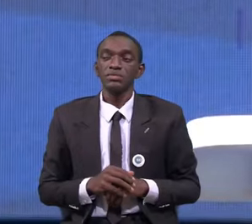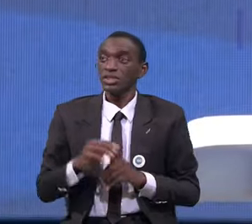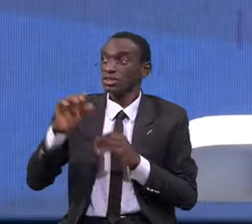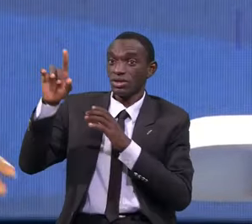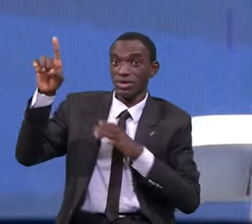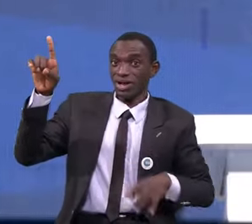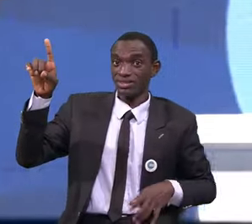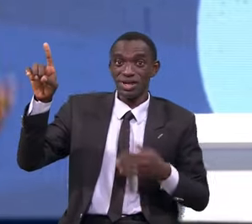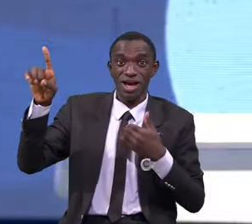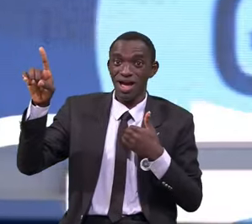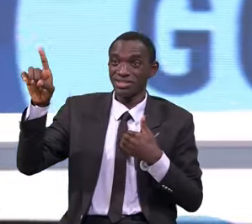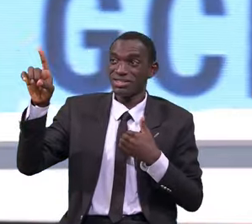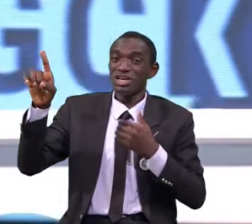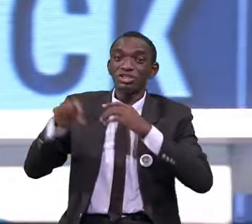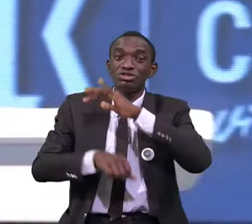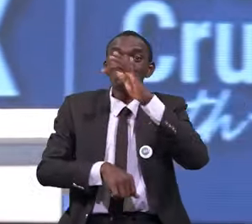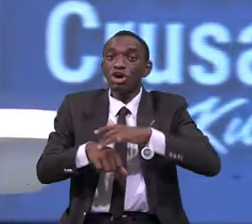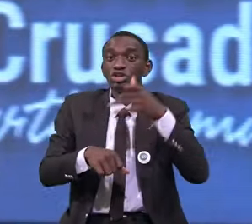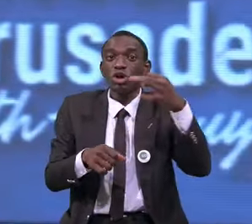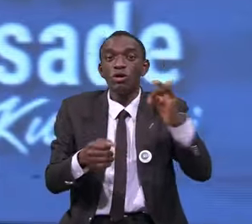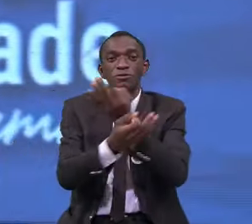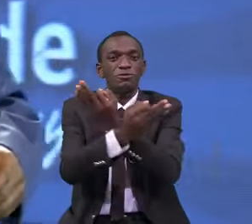Christ has the touch of freedom.